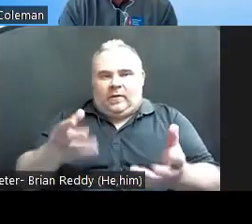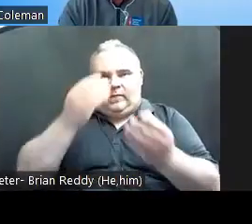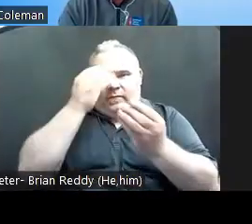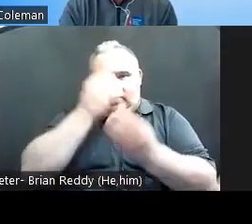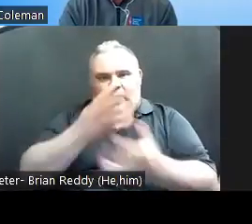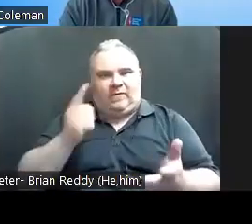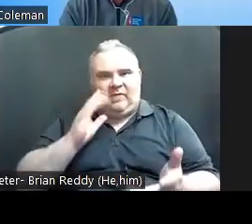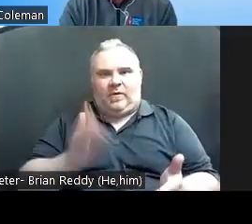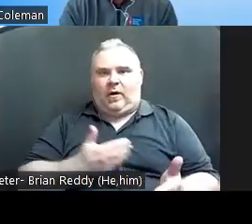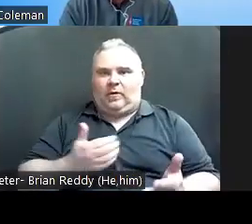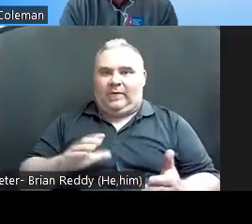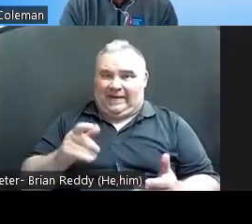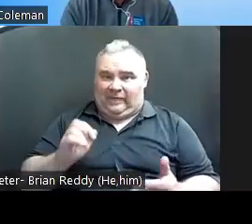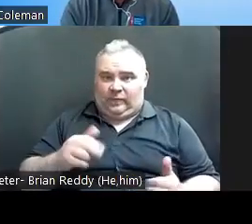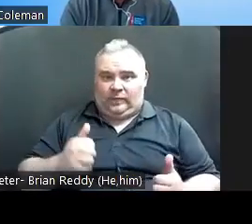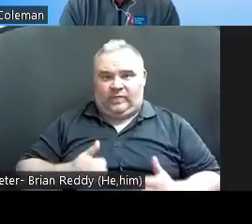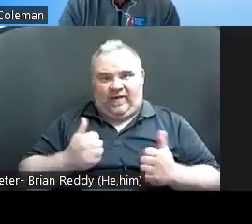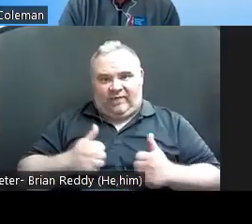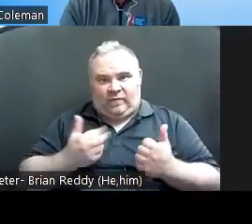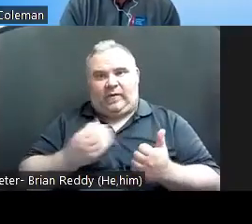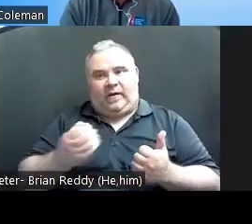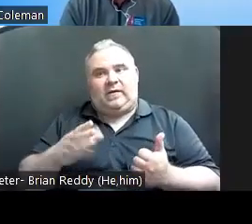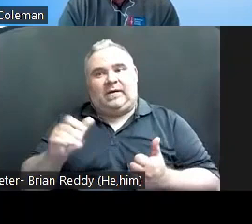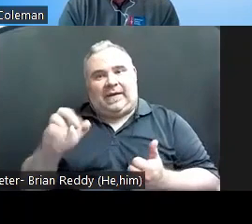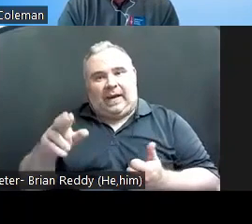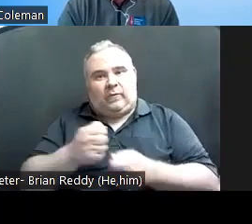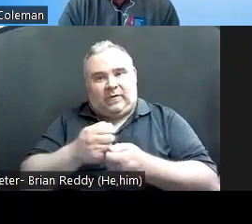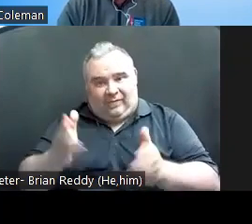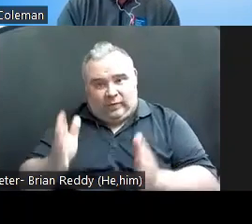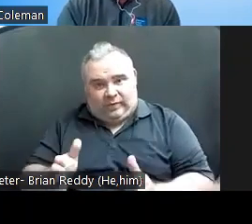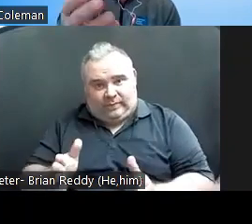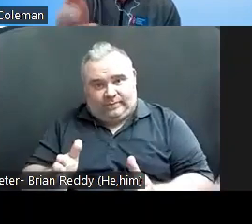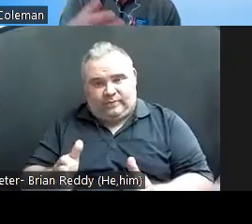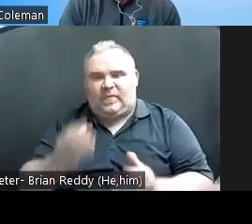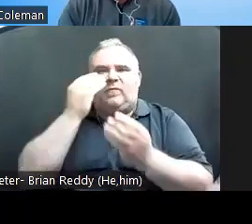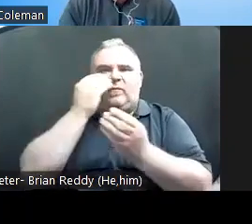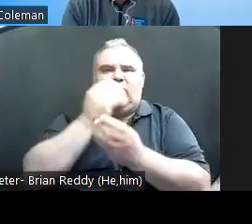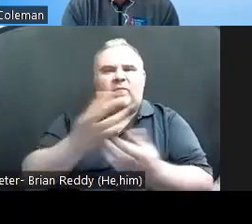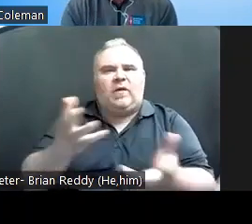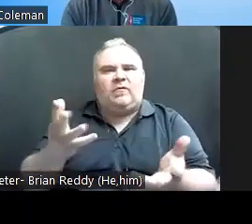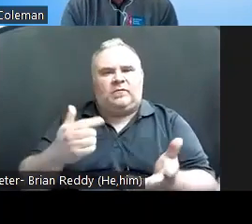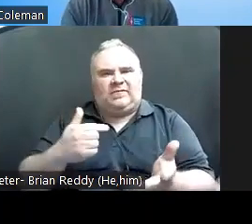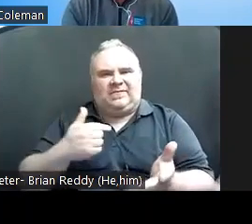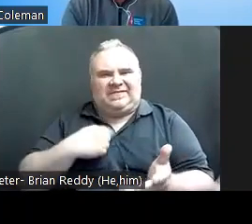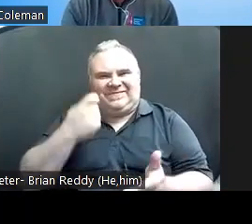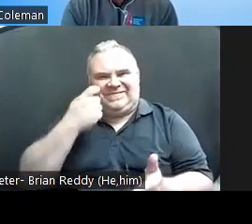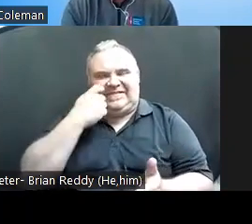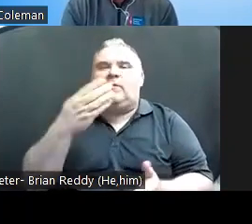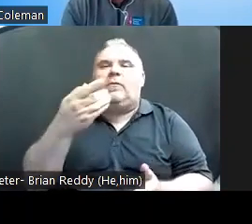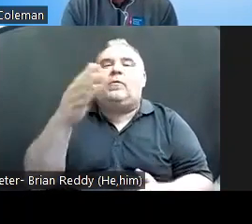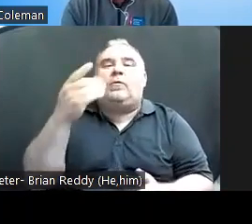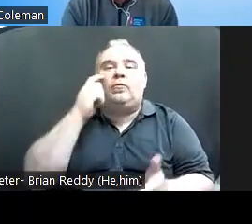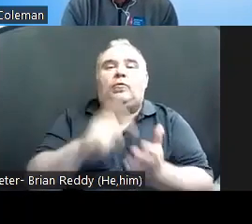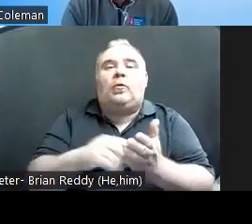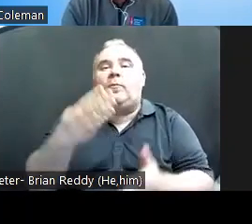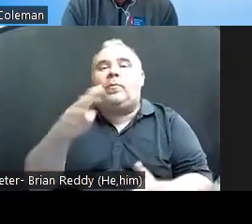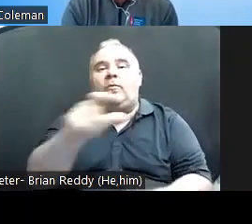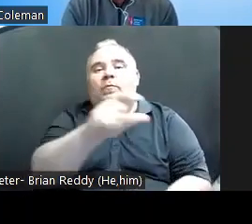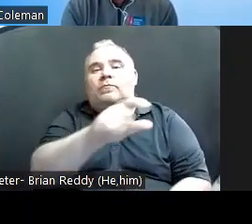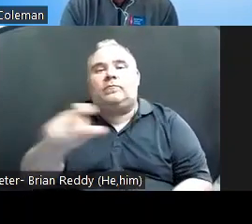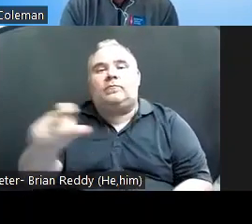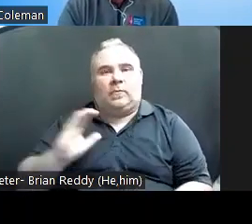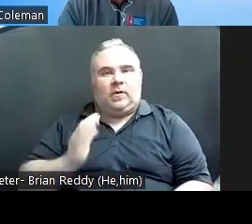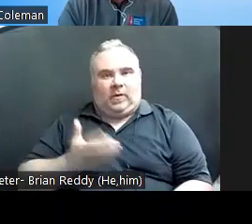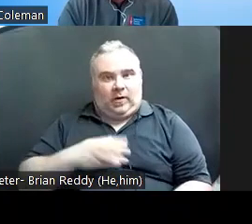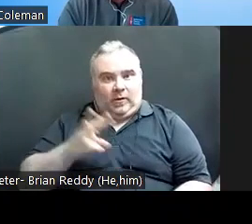our survivors and our caregivers. We have information. I've put the hot link in this presentation for our